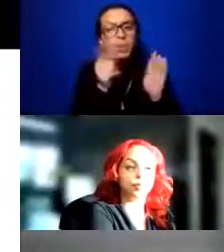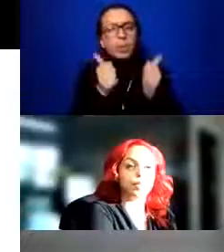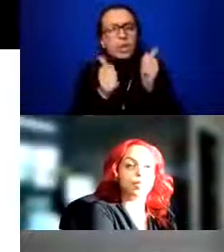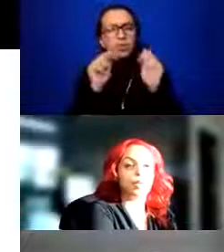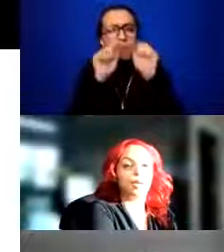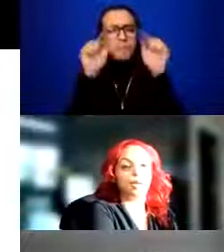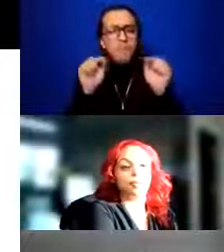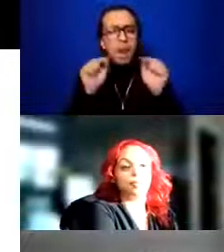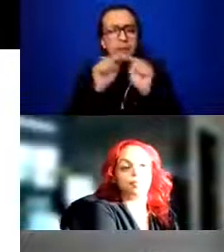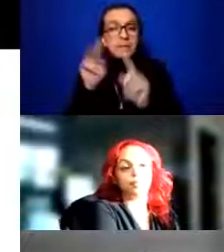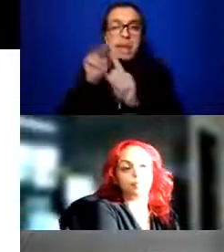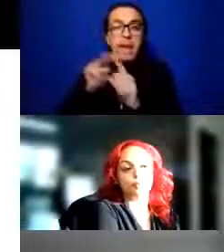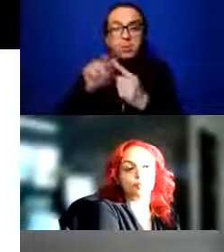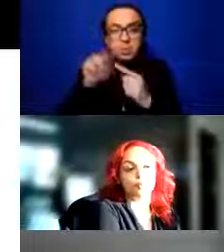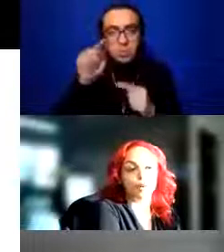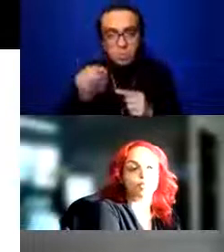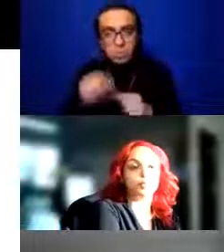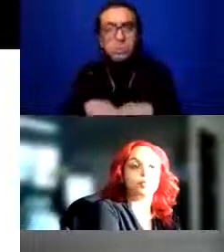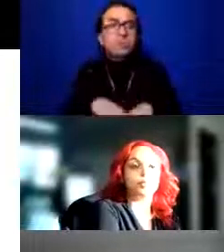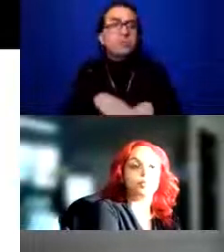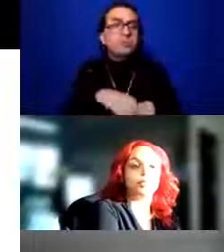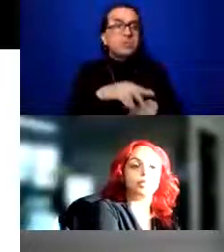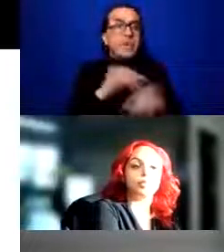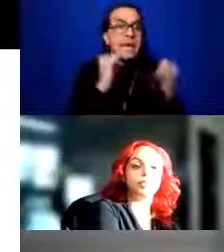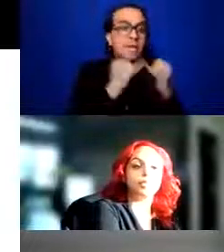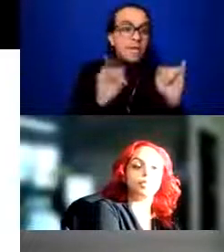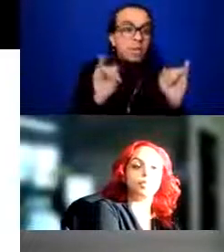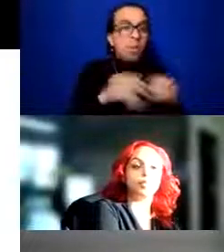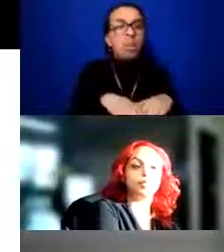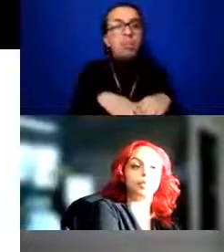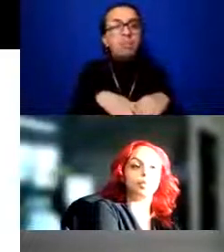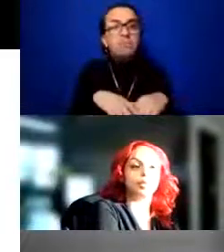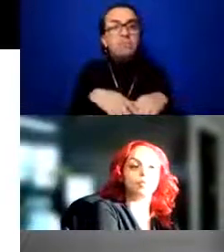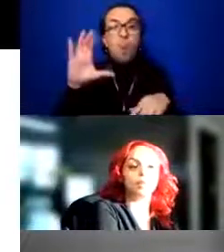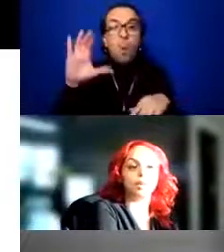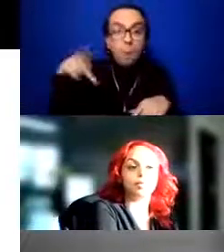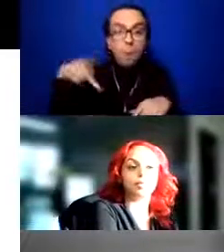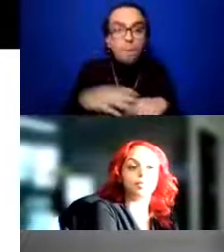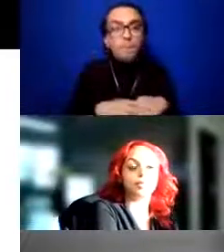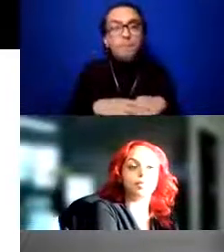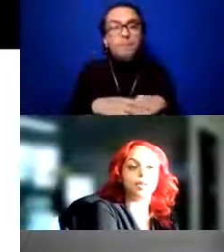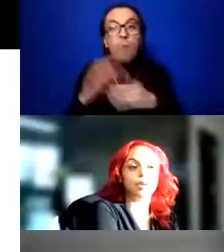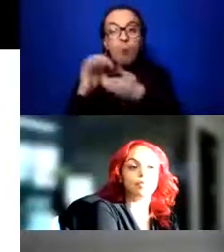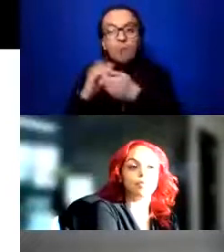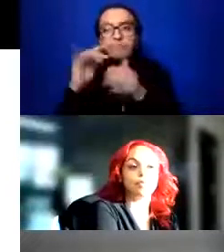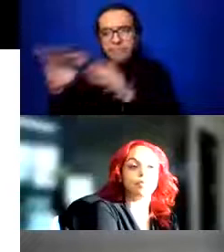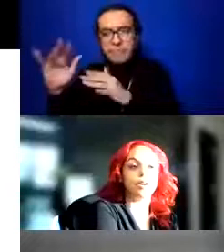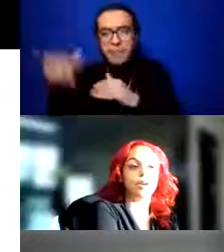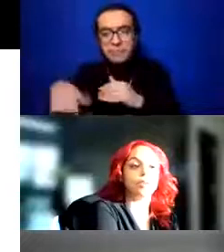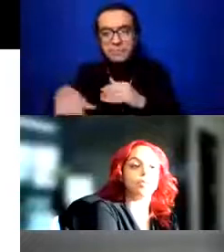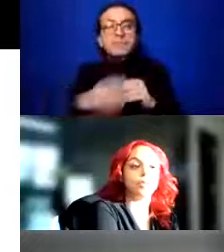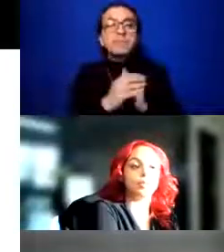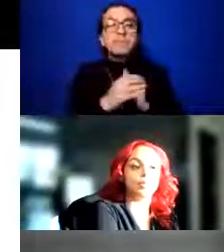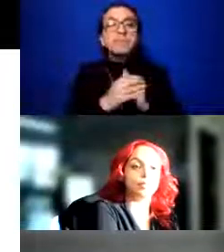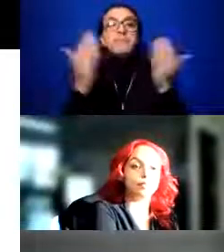you. The fourth box would be the exemptions. Again, if it applies to you, fill it out. If